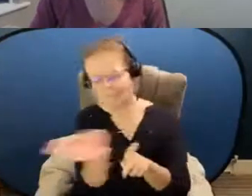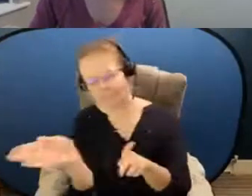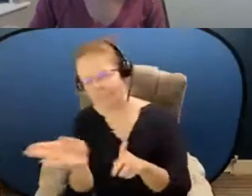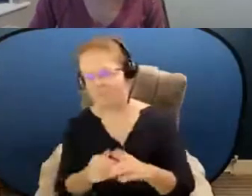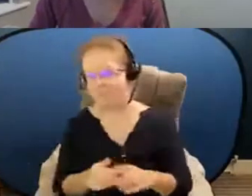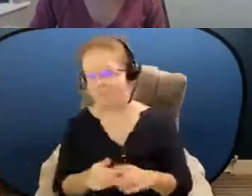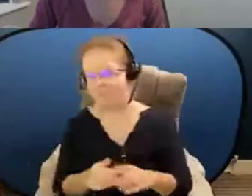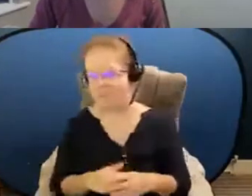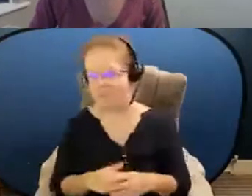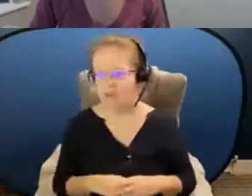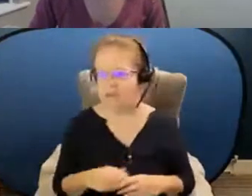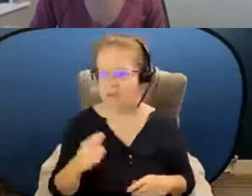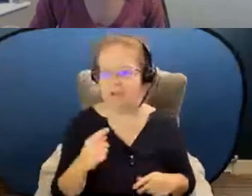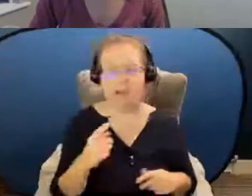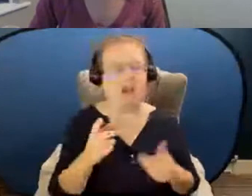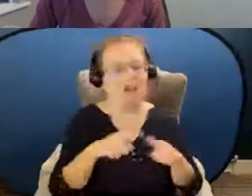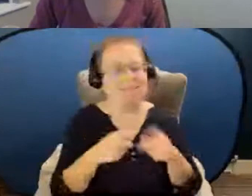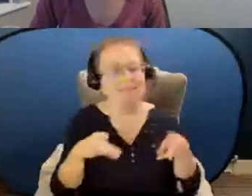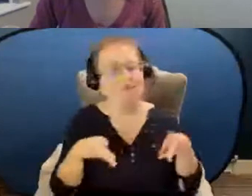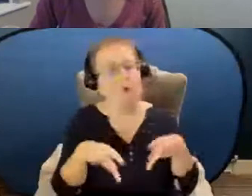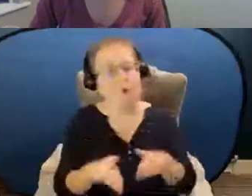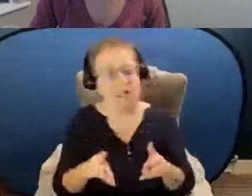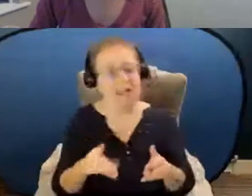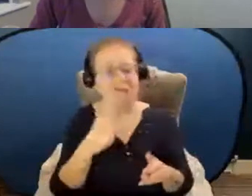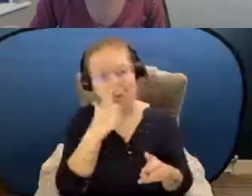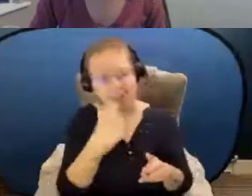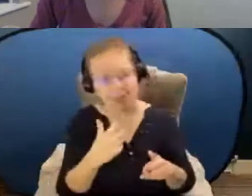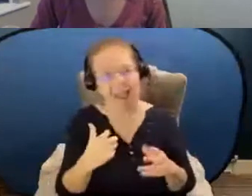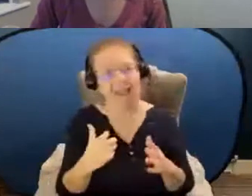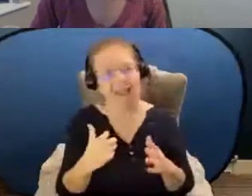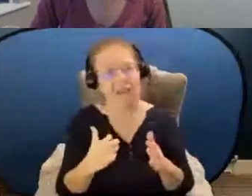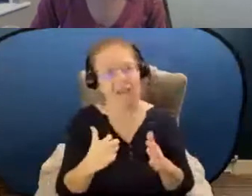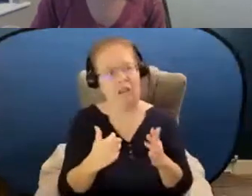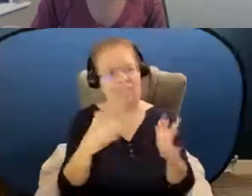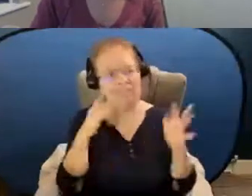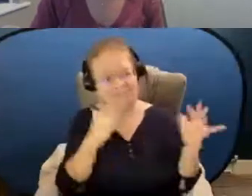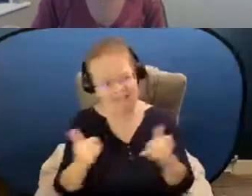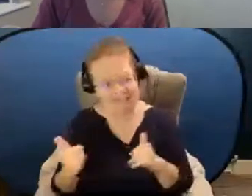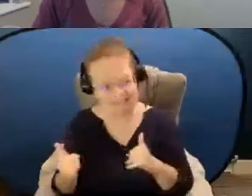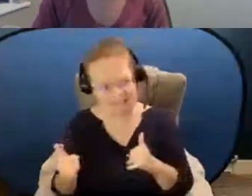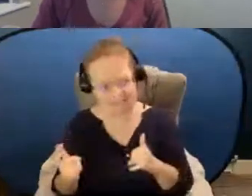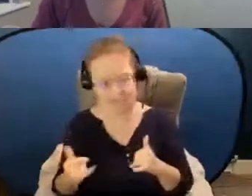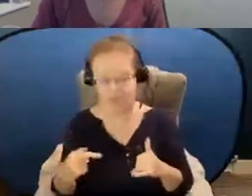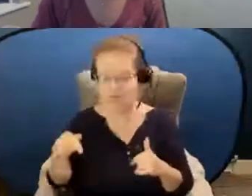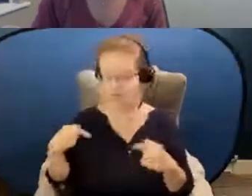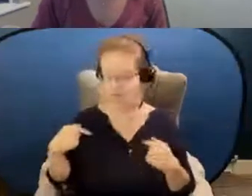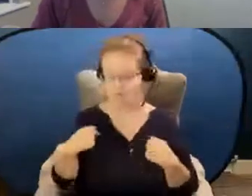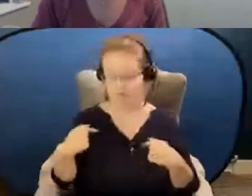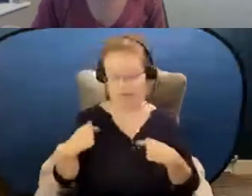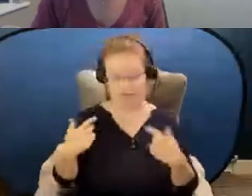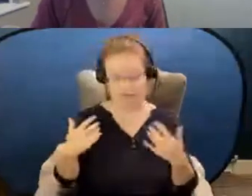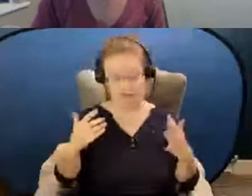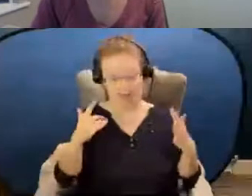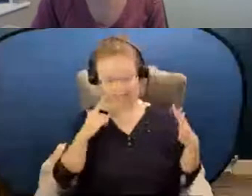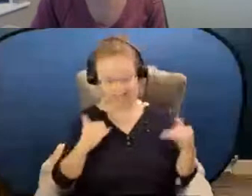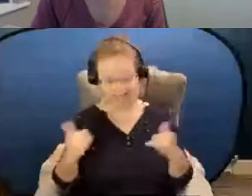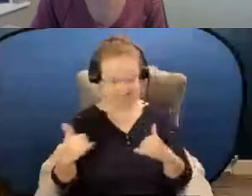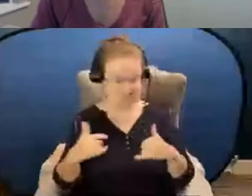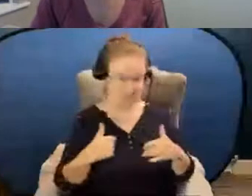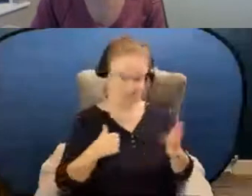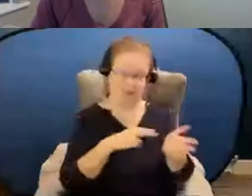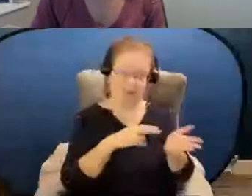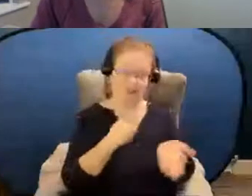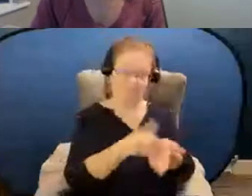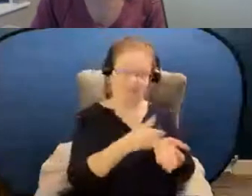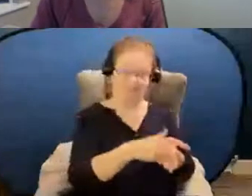cases, there's different ways to go ahead and do it. And what was tested by the vendor may not be the tools